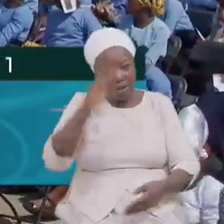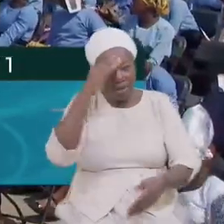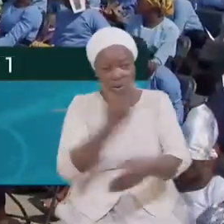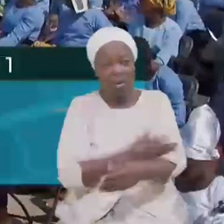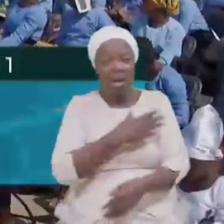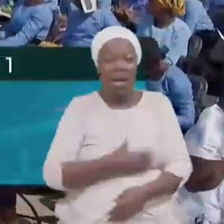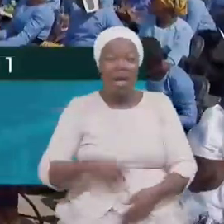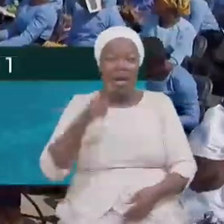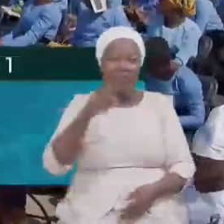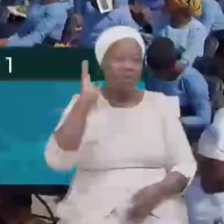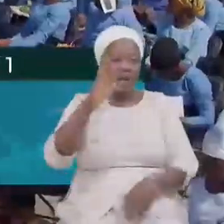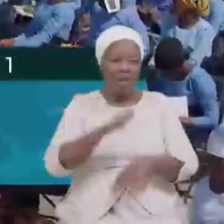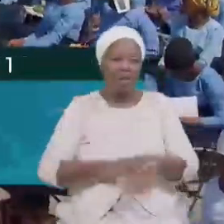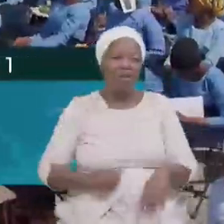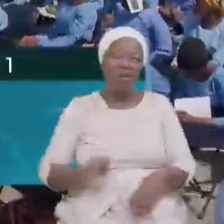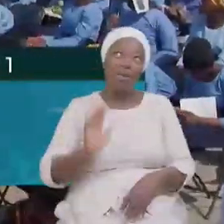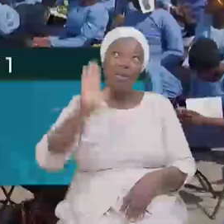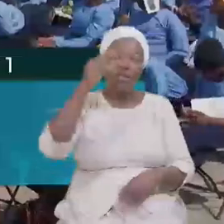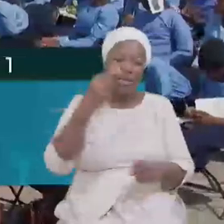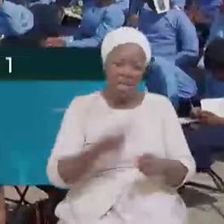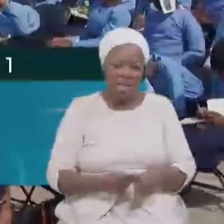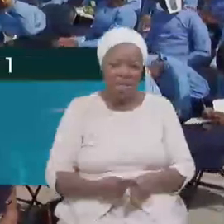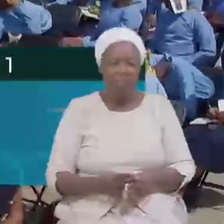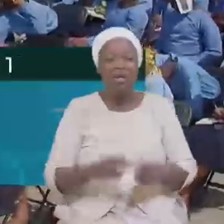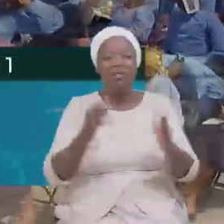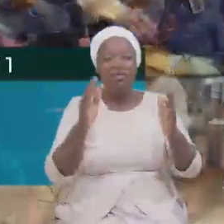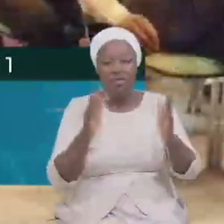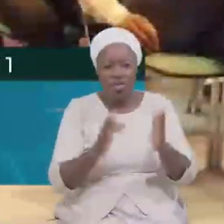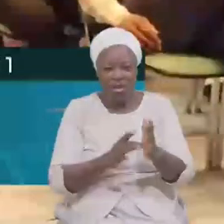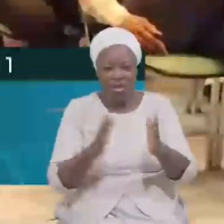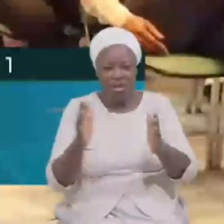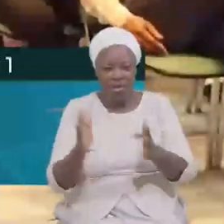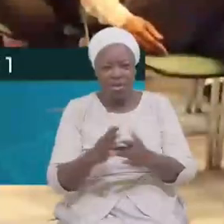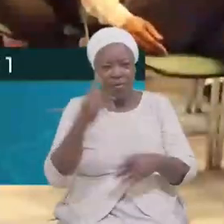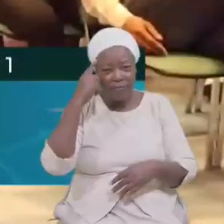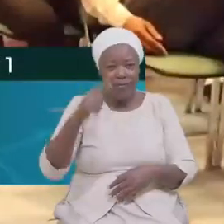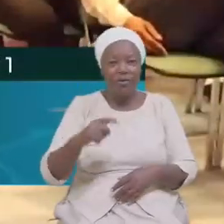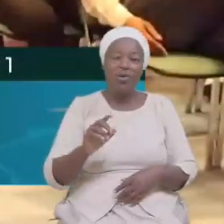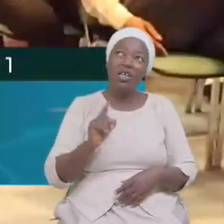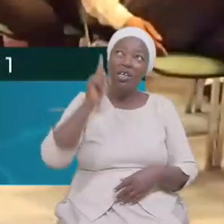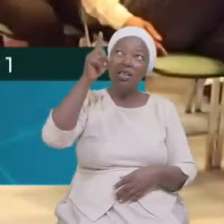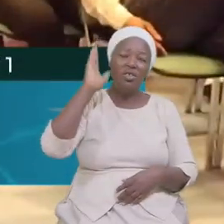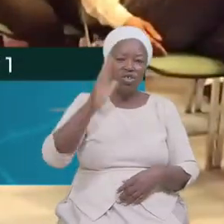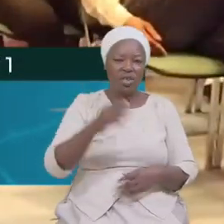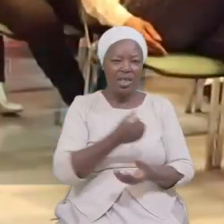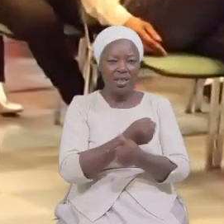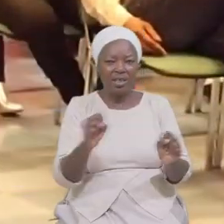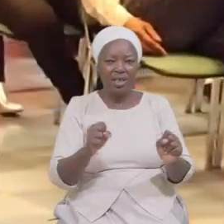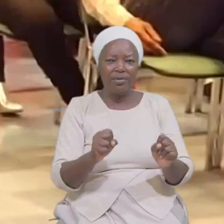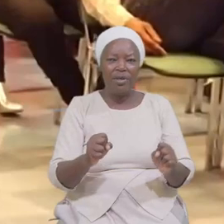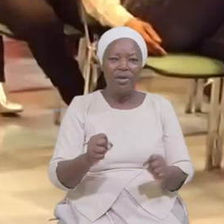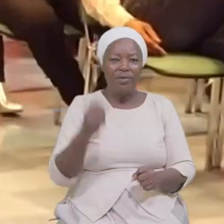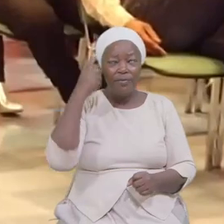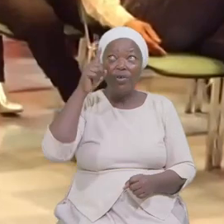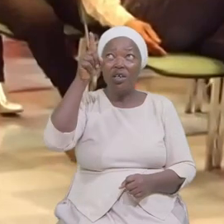shalt call his name Jesus, for he shall save, he shall set